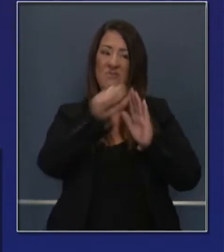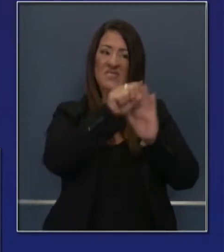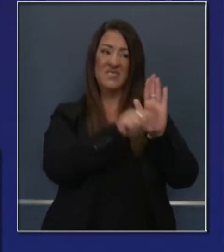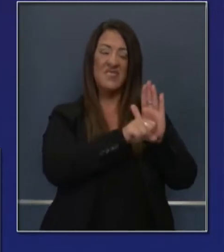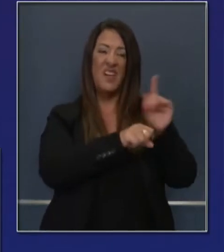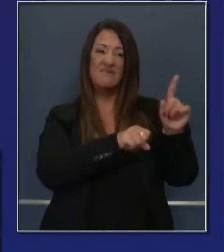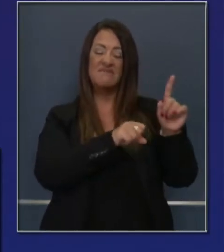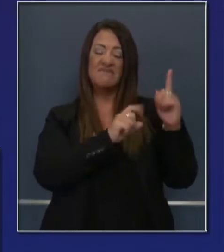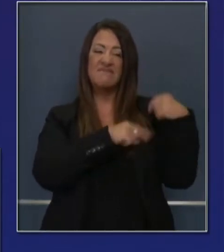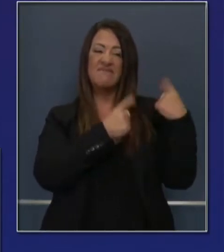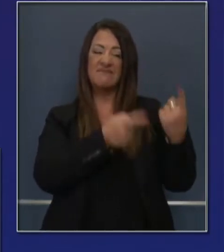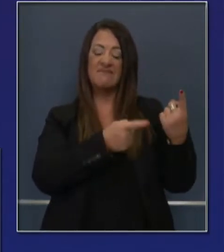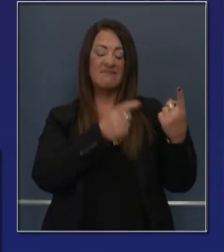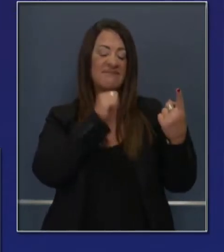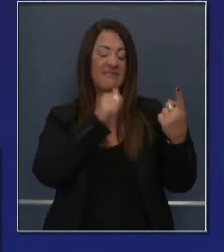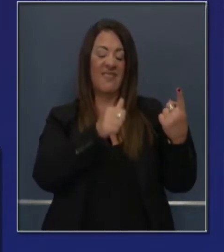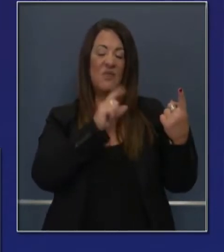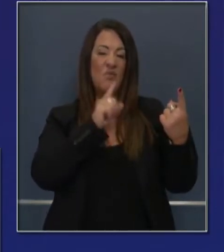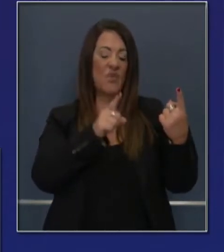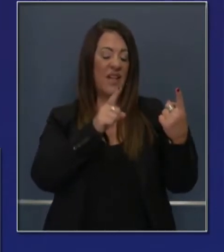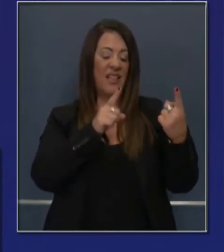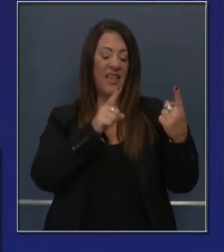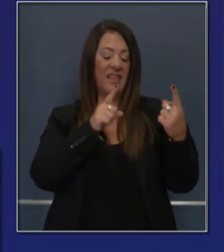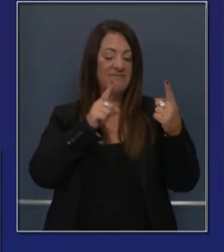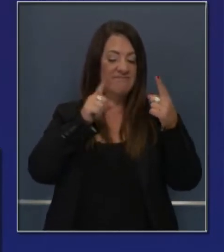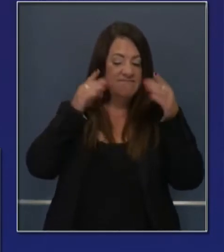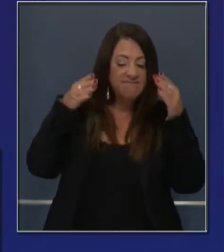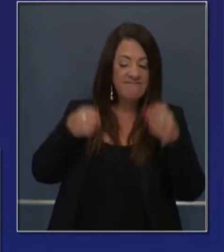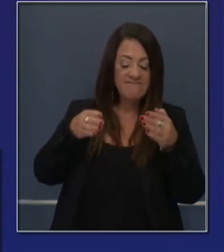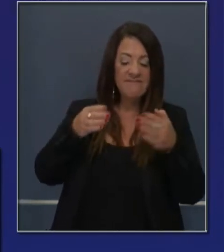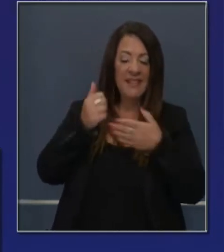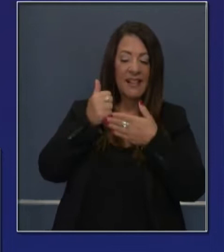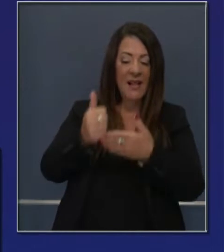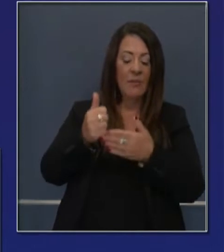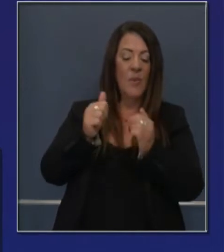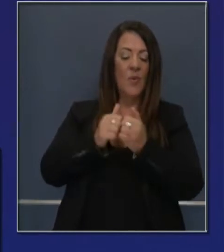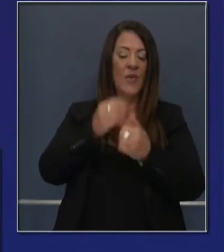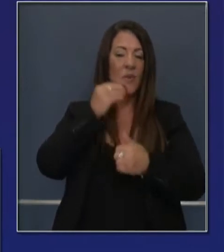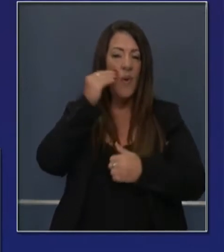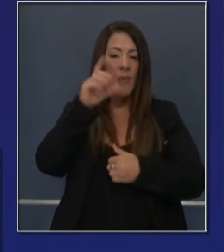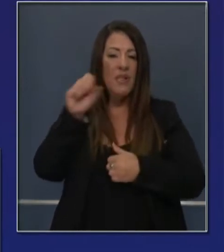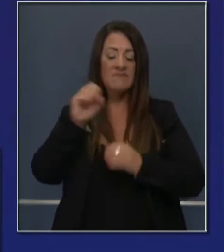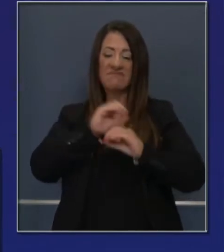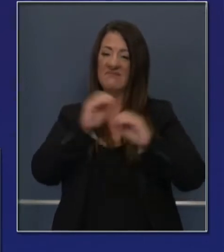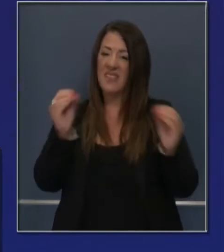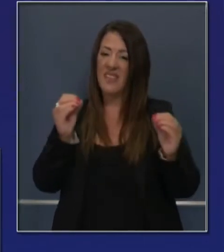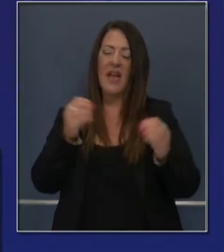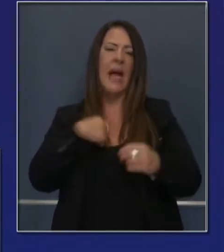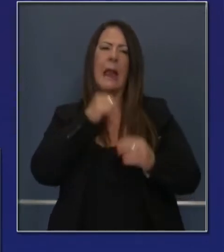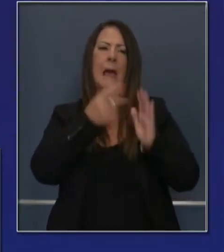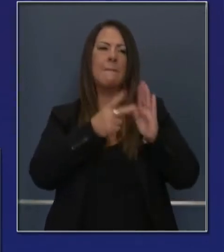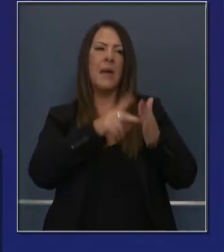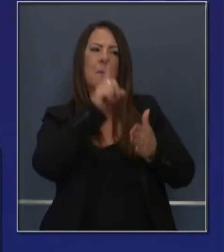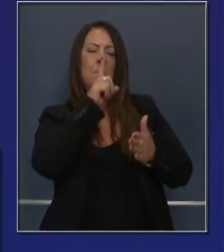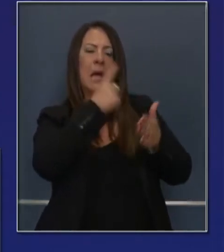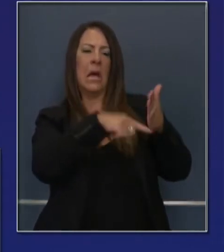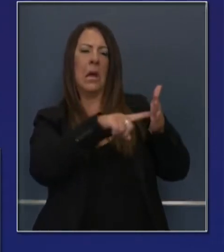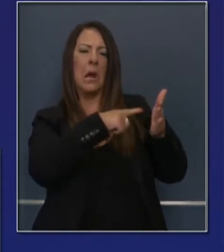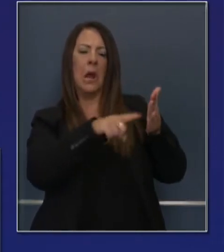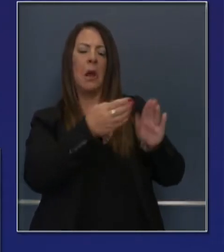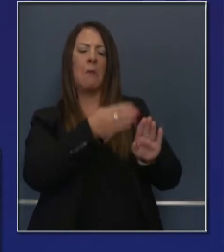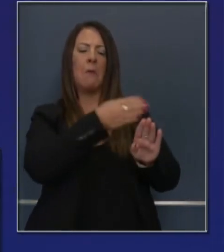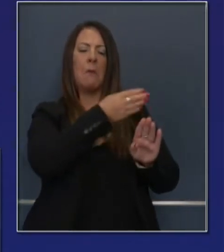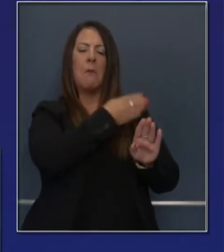of homelessness. It hasn't been a focus of many, many administrations. It's not a point of critique. It's